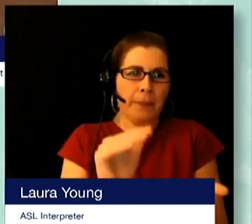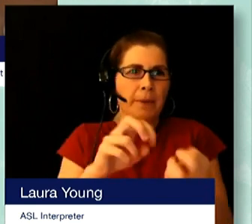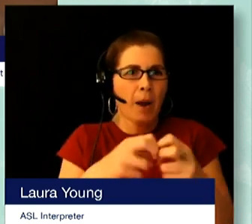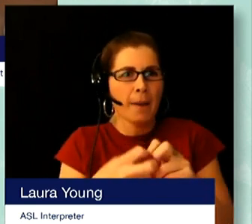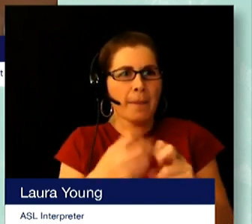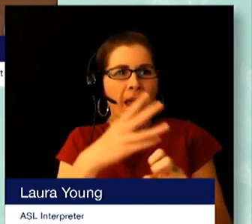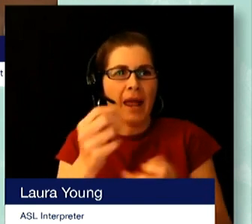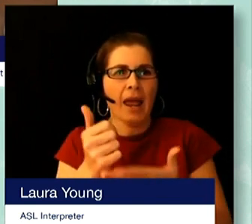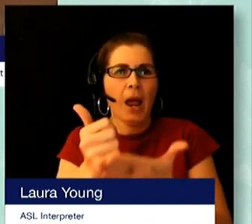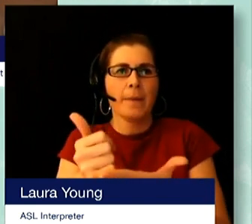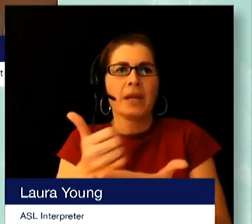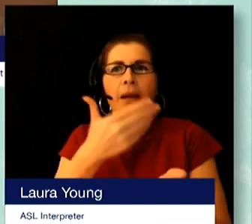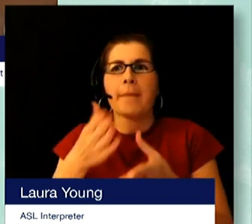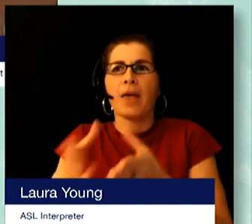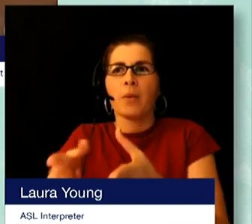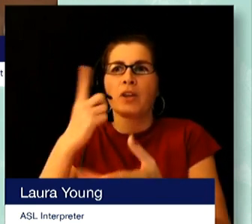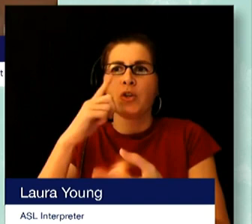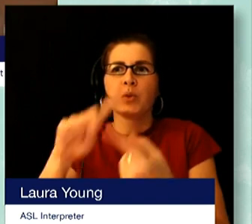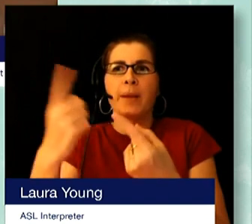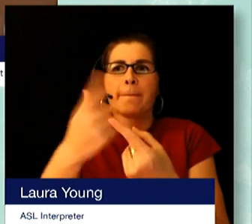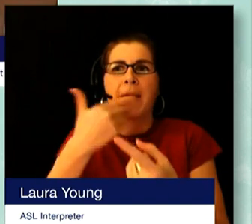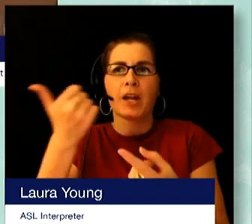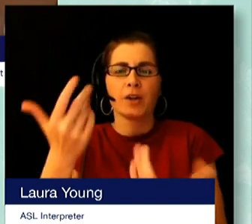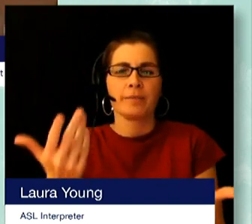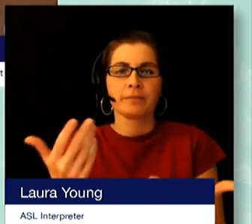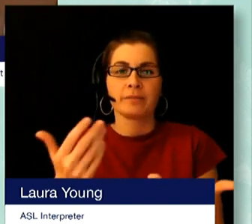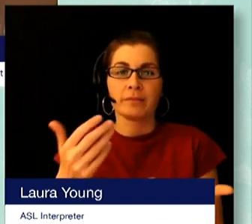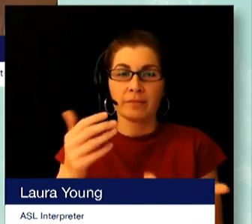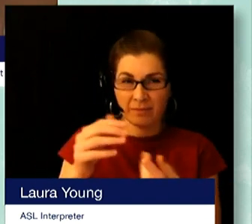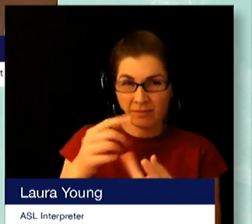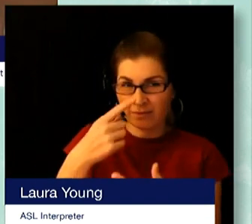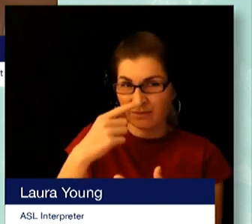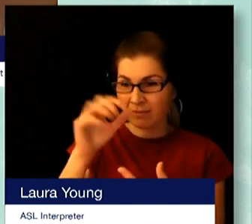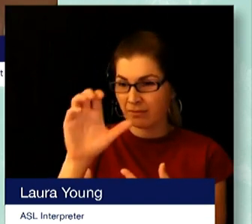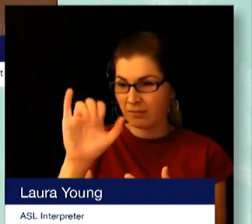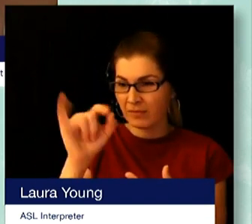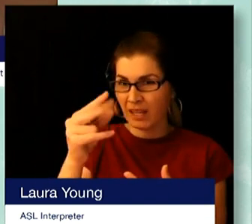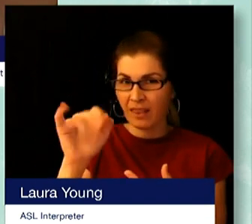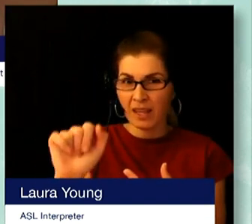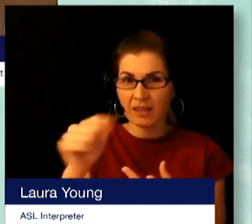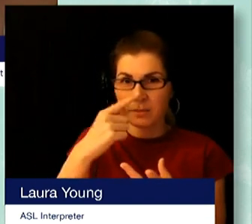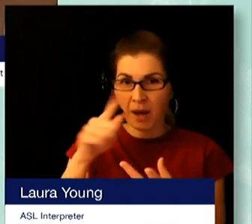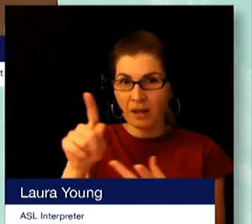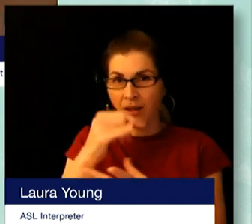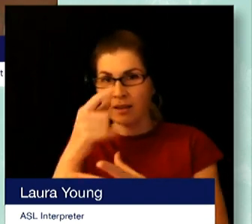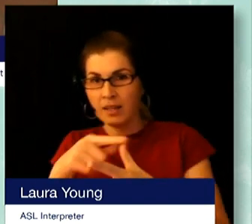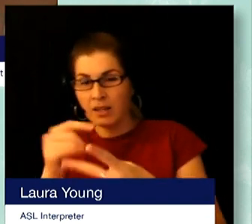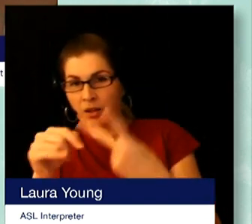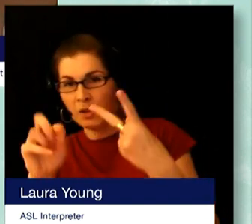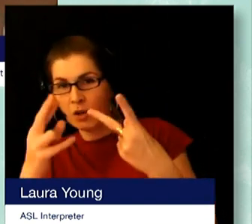of creating a pathway to something better? And I guess, you know, Cynthia, if we want to start with you, and then we'll end on you, Rachel.